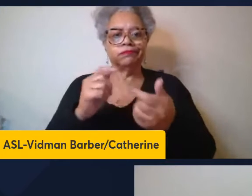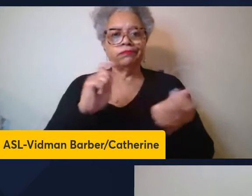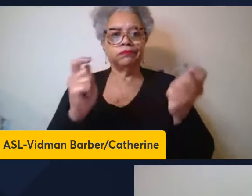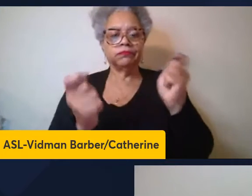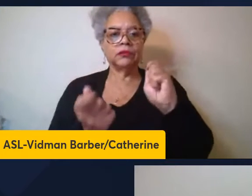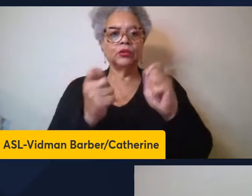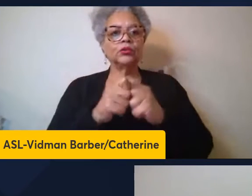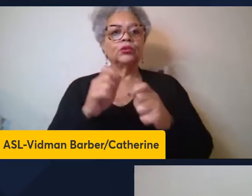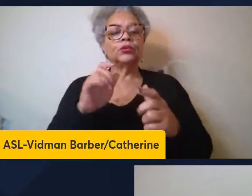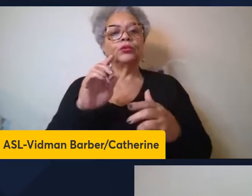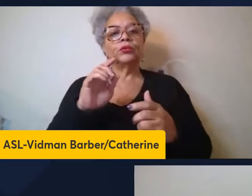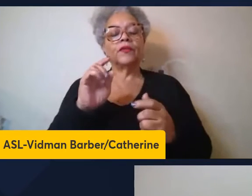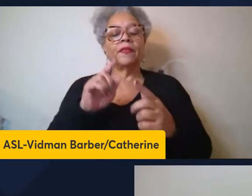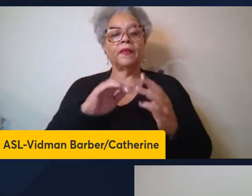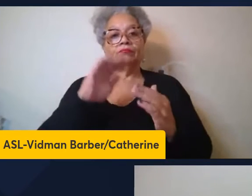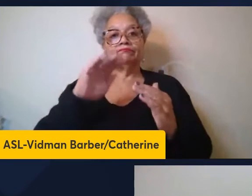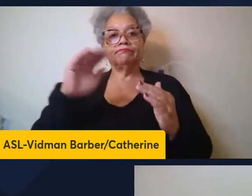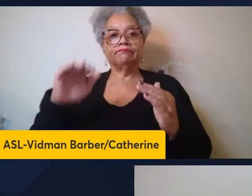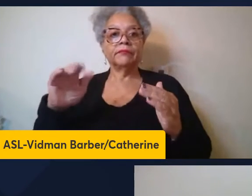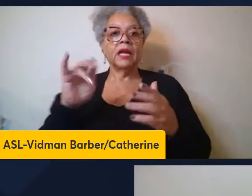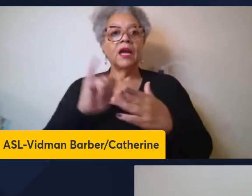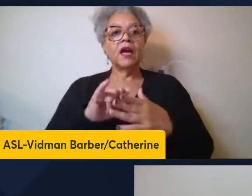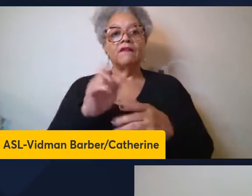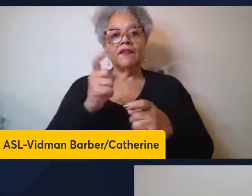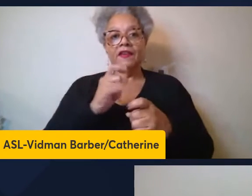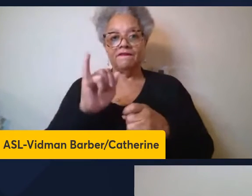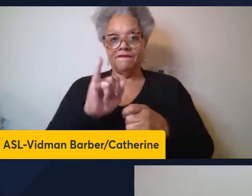Welcome, Chinedu. I'll pass it on to you.